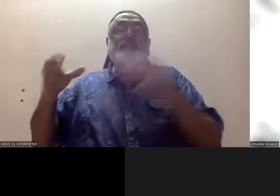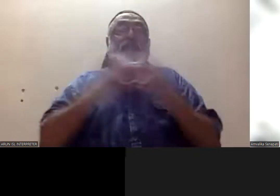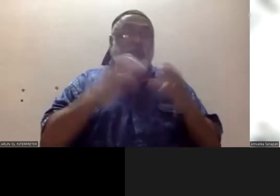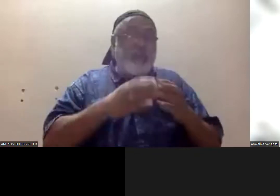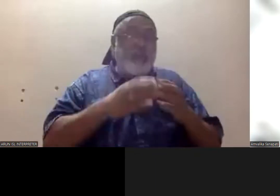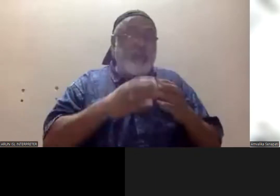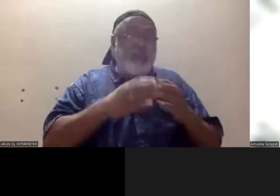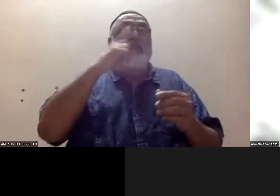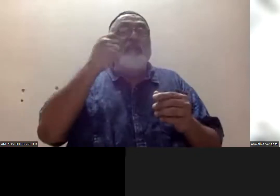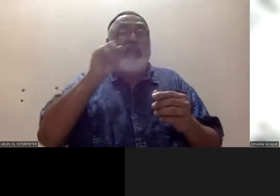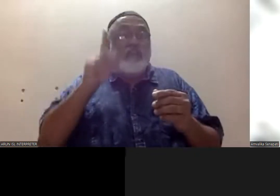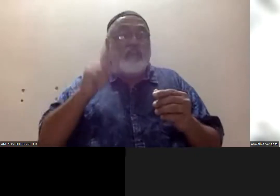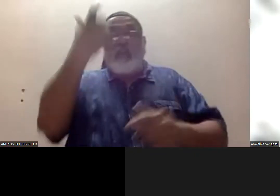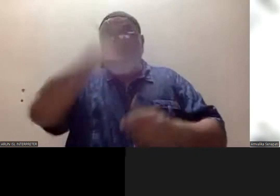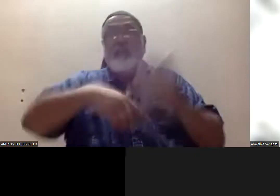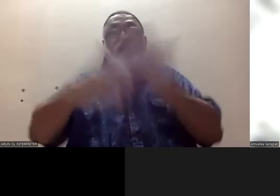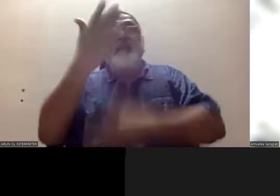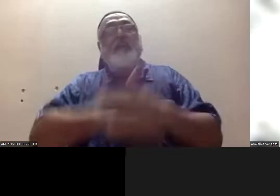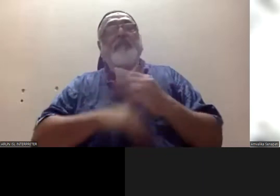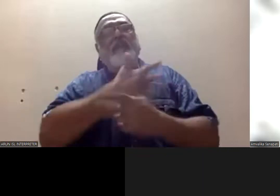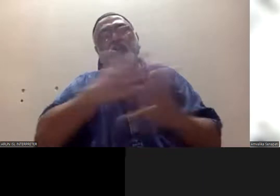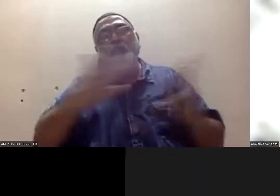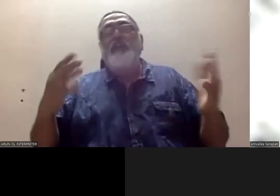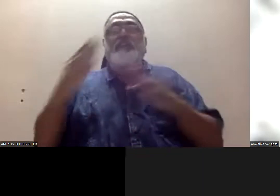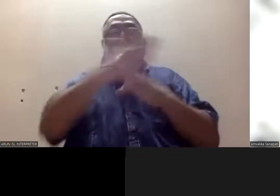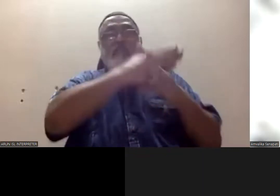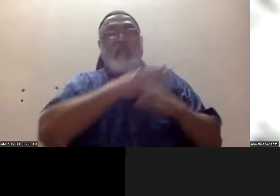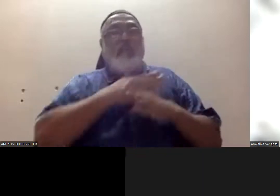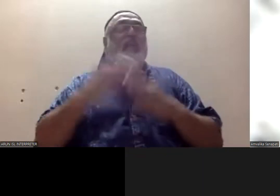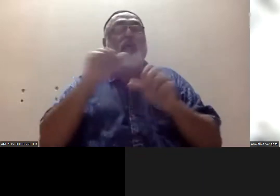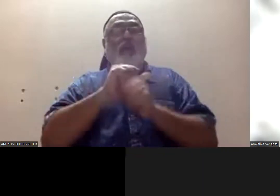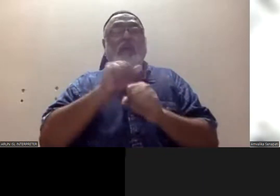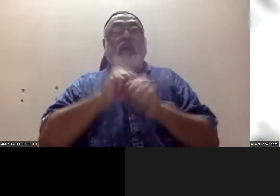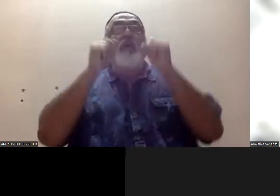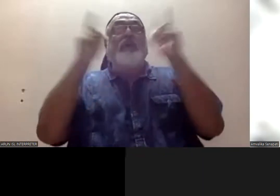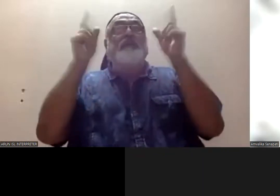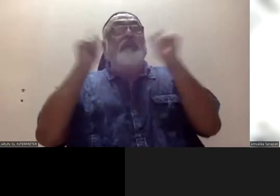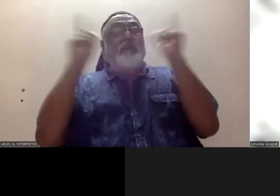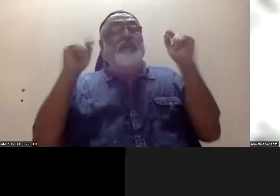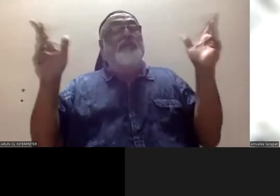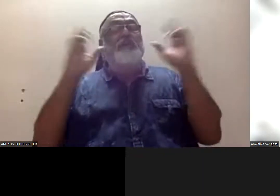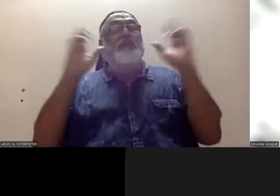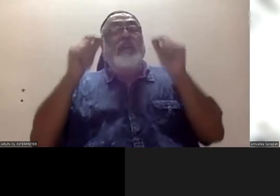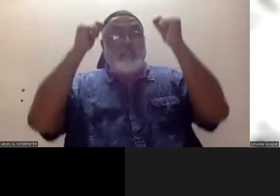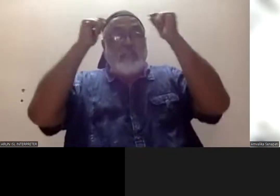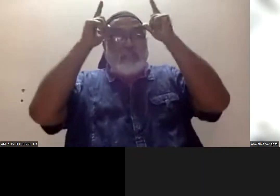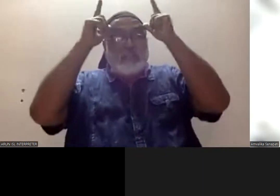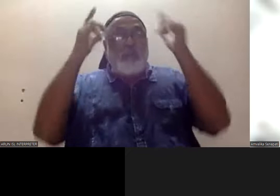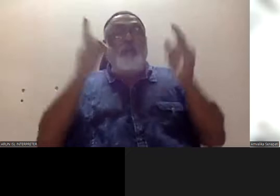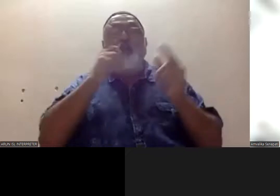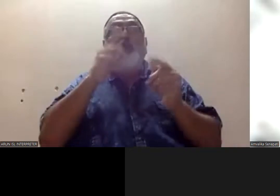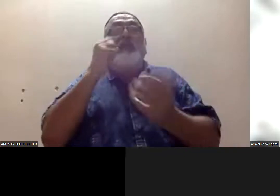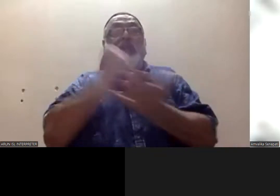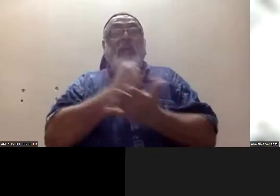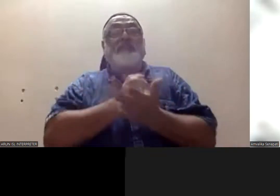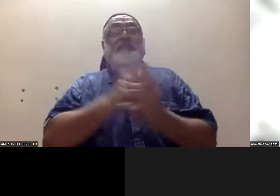parents, people with disabilities themselves. So to create awareness amongst different stakeholders to understand the rights of people with disabilities